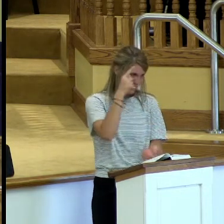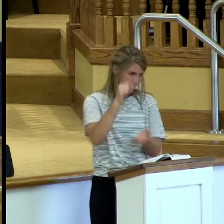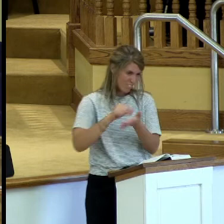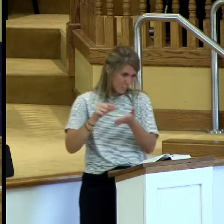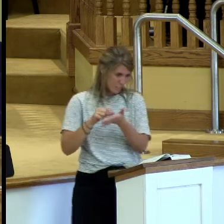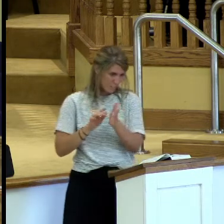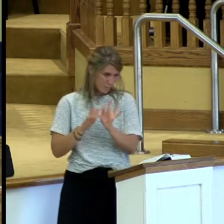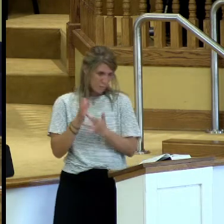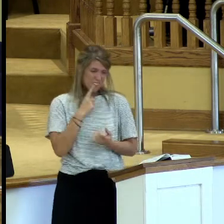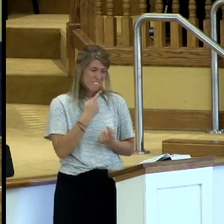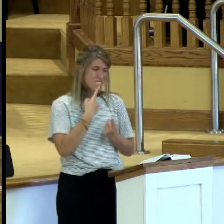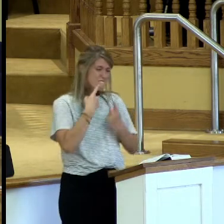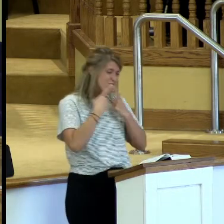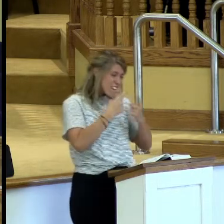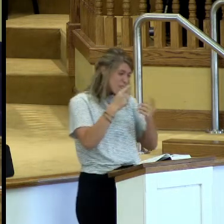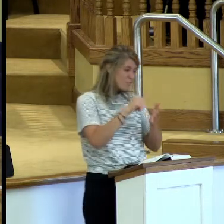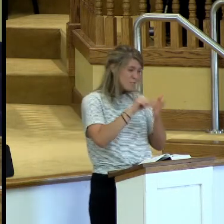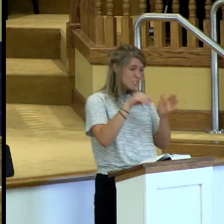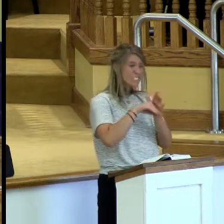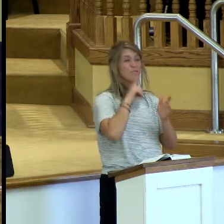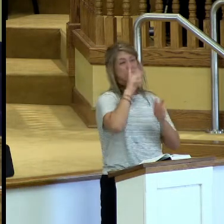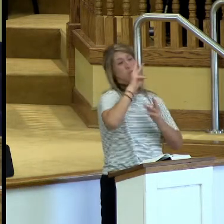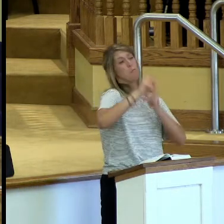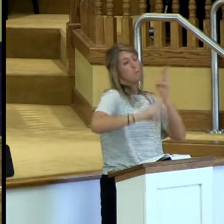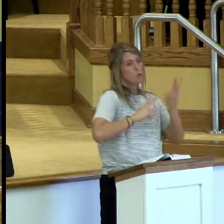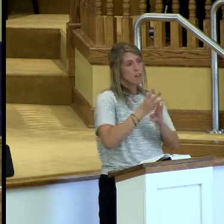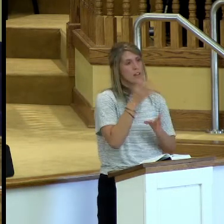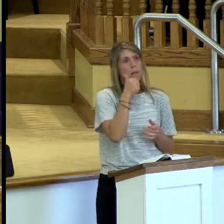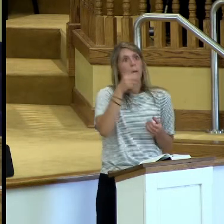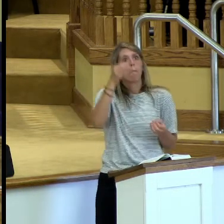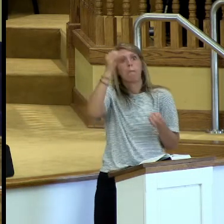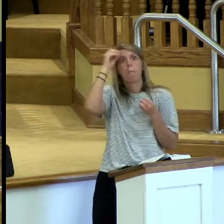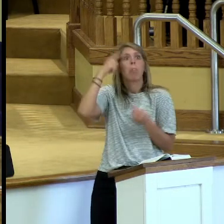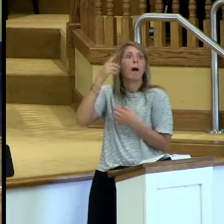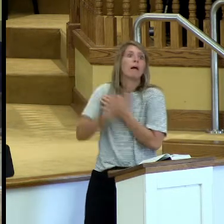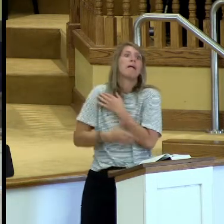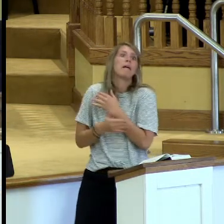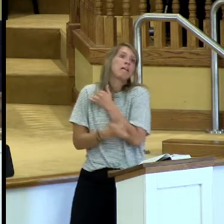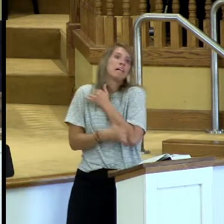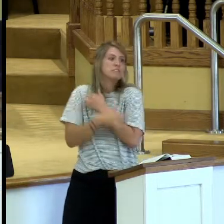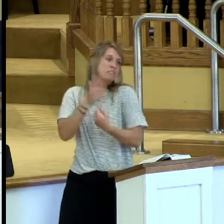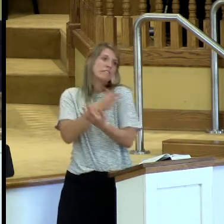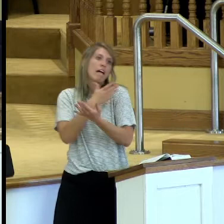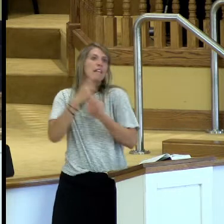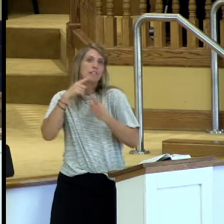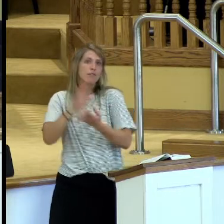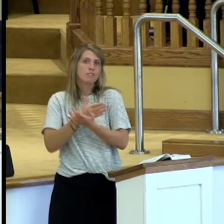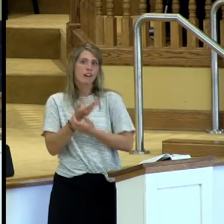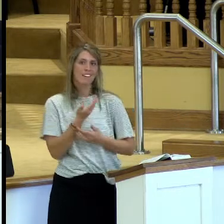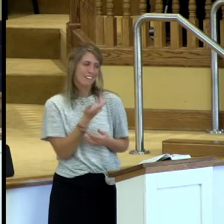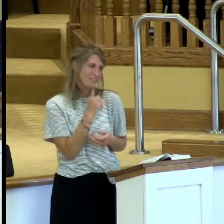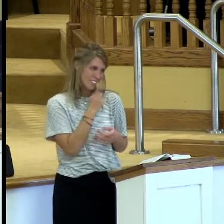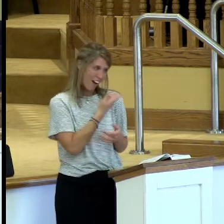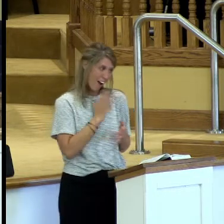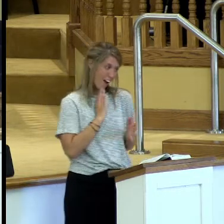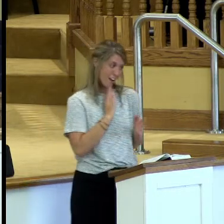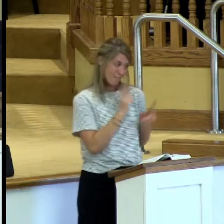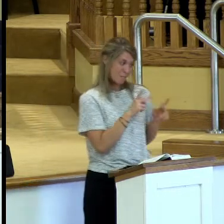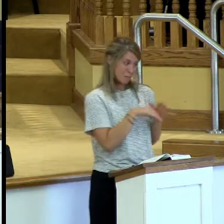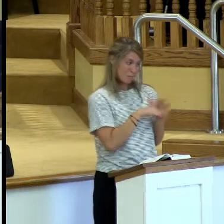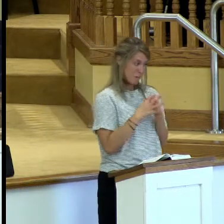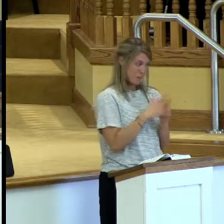Wow. Most famous verse in the entire universe. Wow. And our own backyard doesn't know it other than from a country